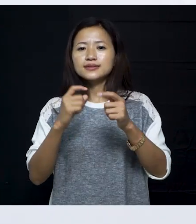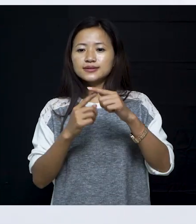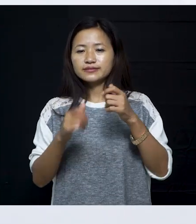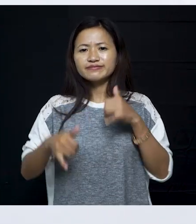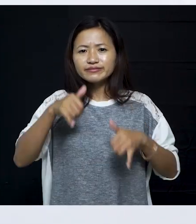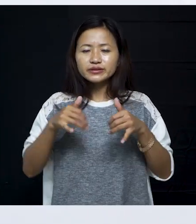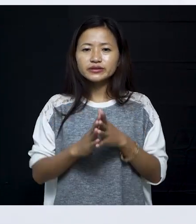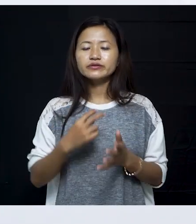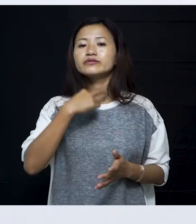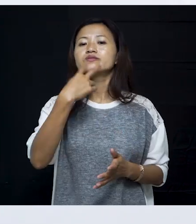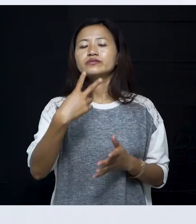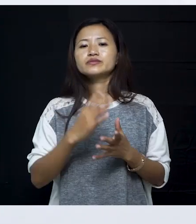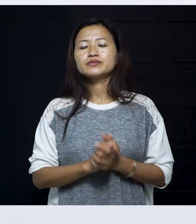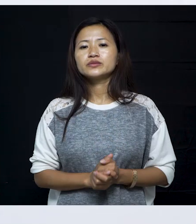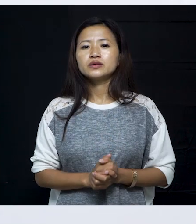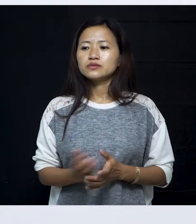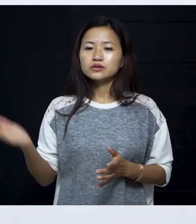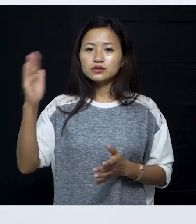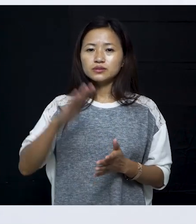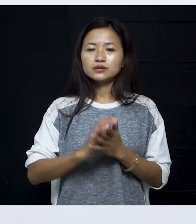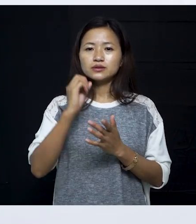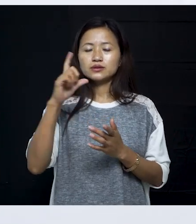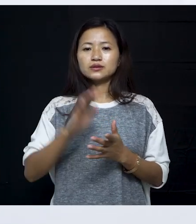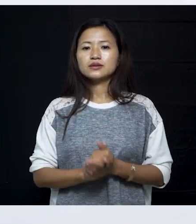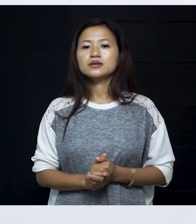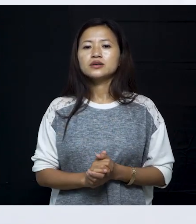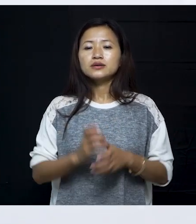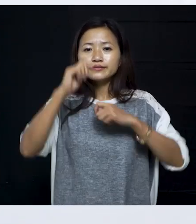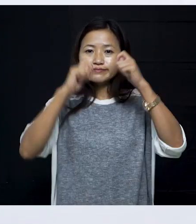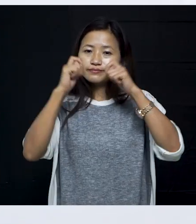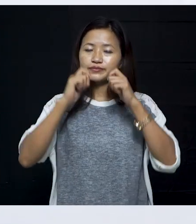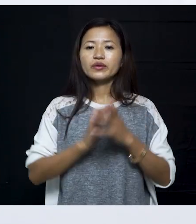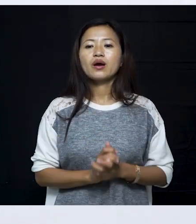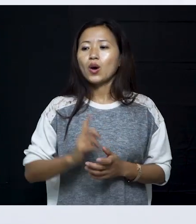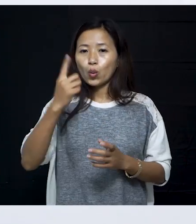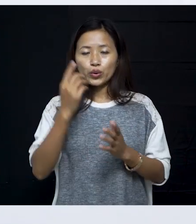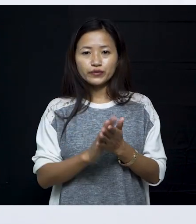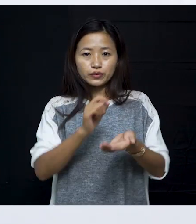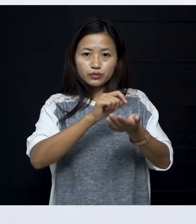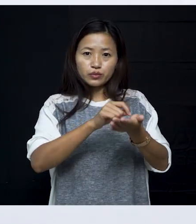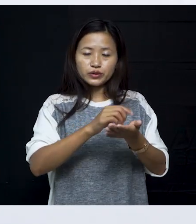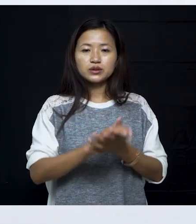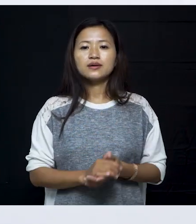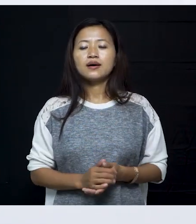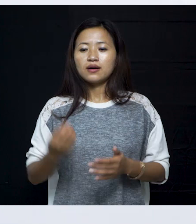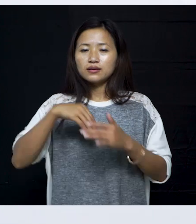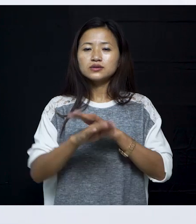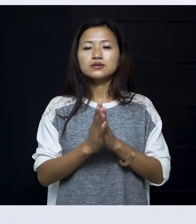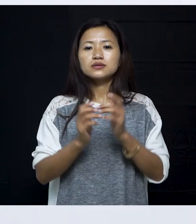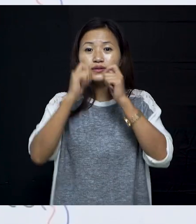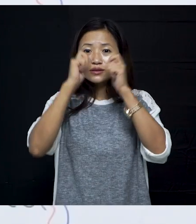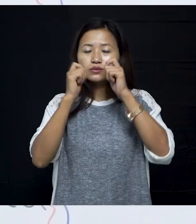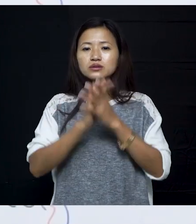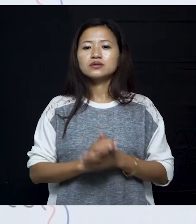more in detail in the coming classes. Now, that is the expression, one of the point under expression. And